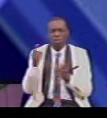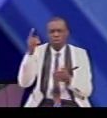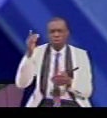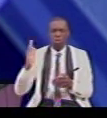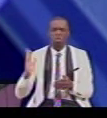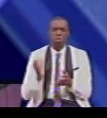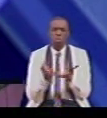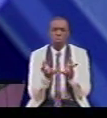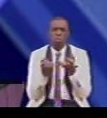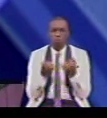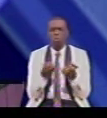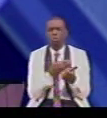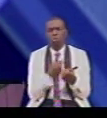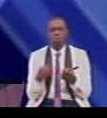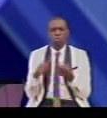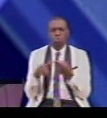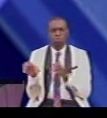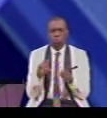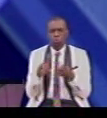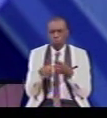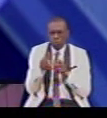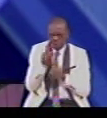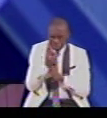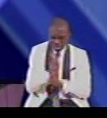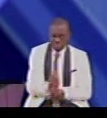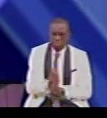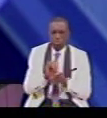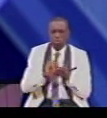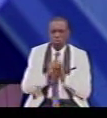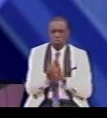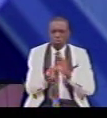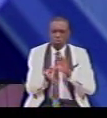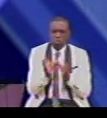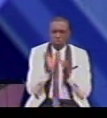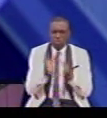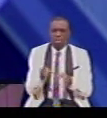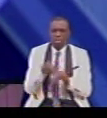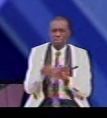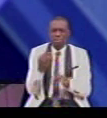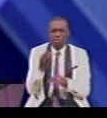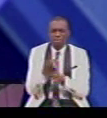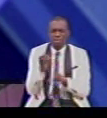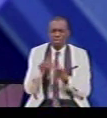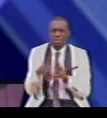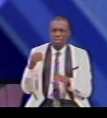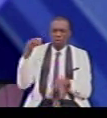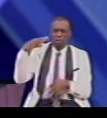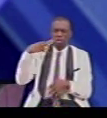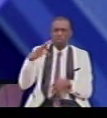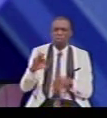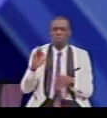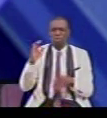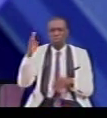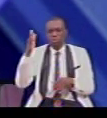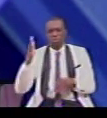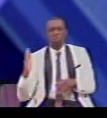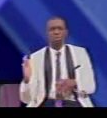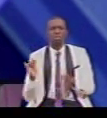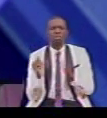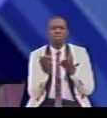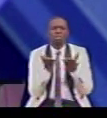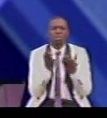do to preserve them in the faith in the grace of God and serving God too in their